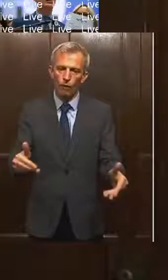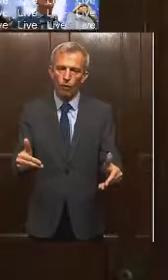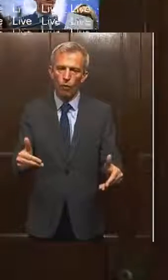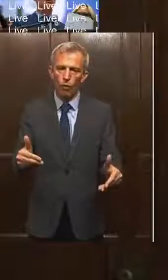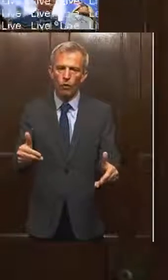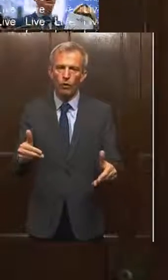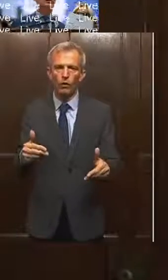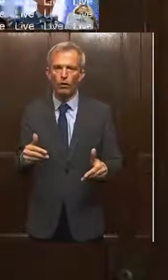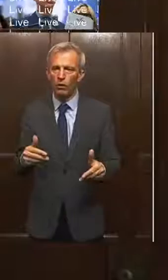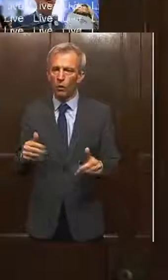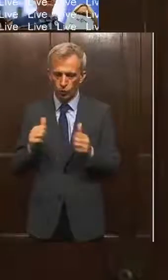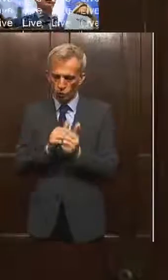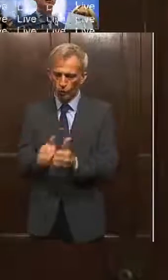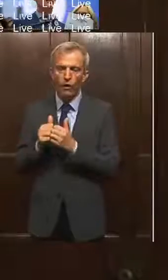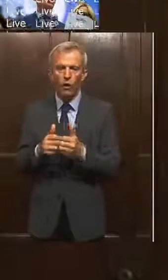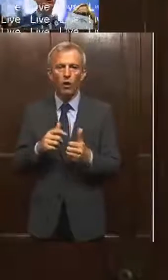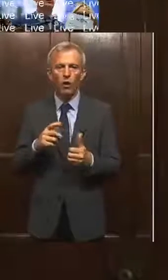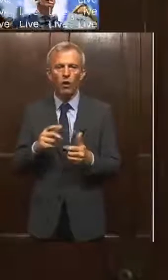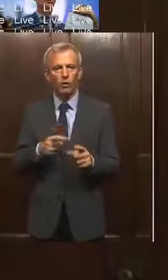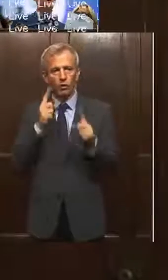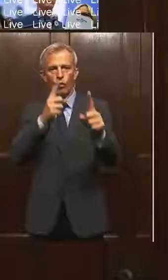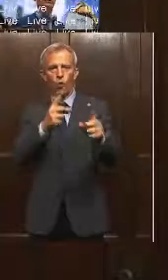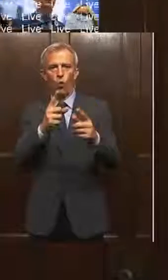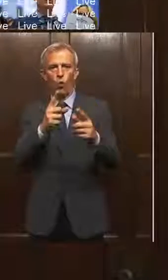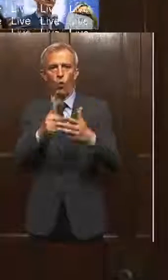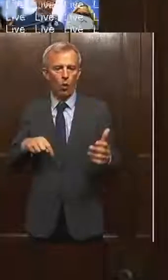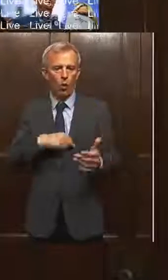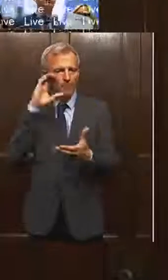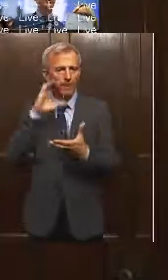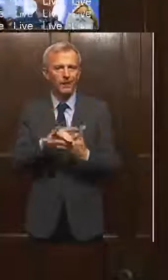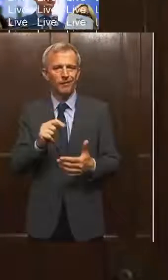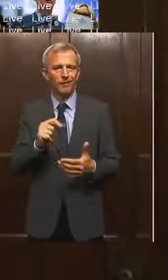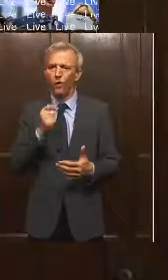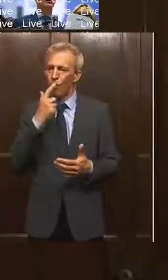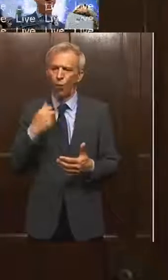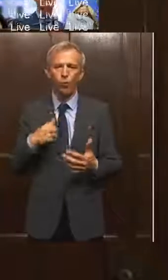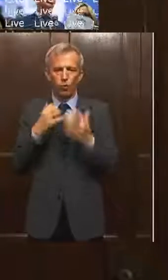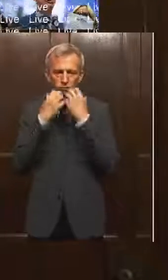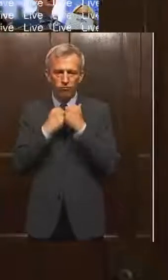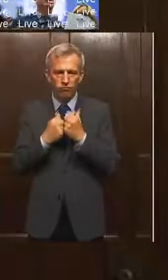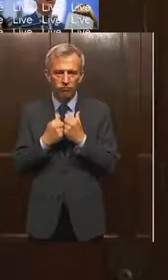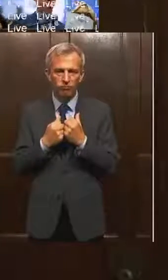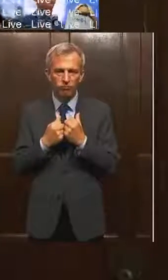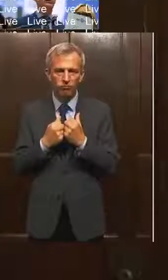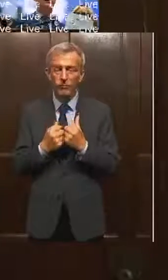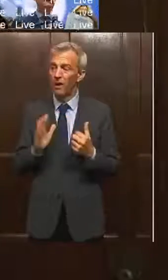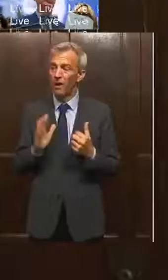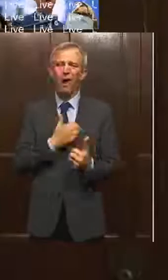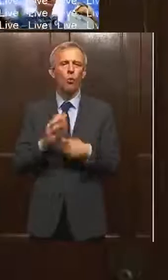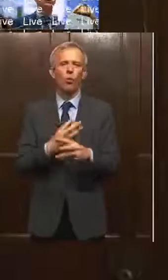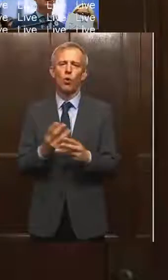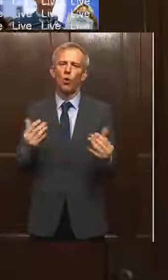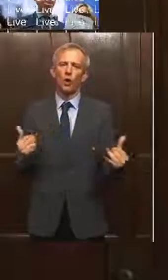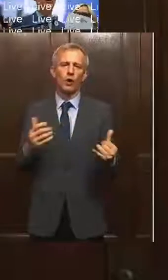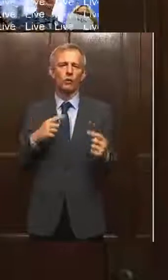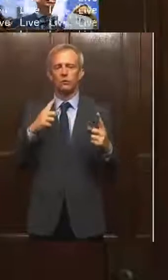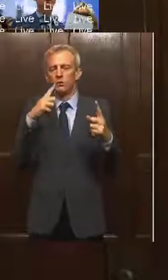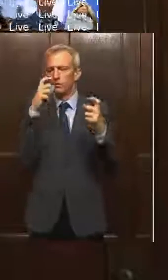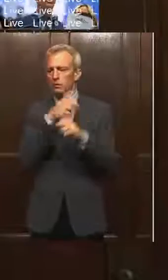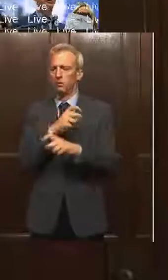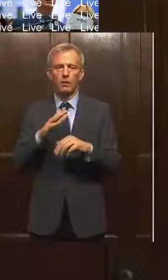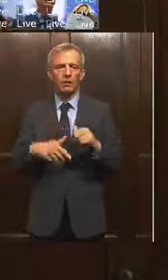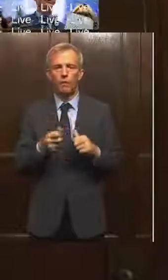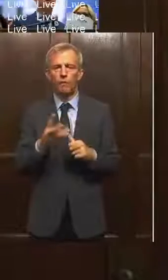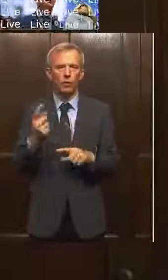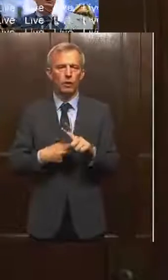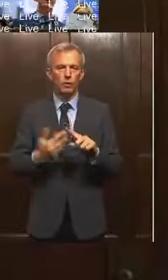what we believe in and who we care for. We are now in a world that is so much more complex than just a few months ago.